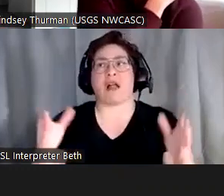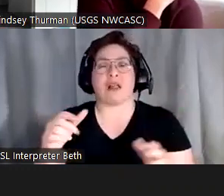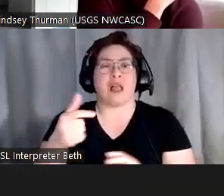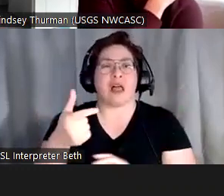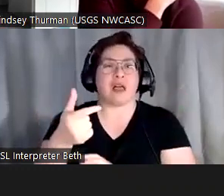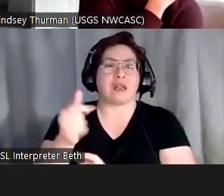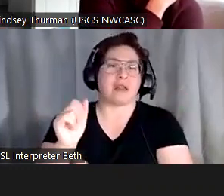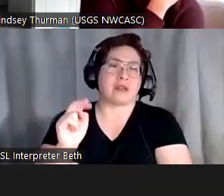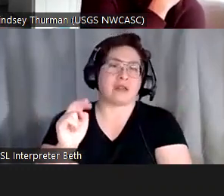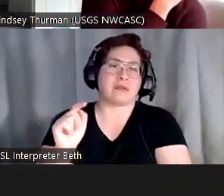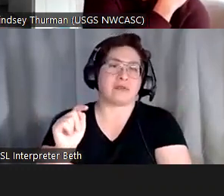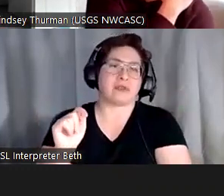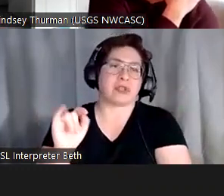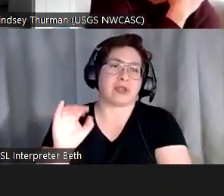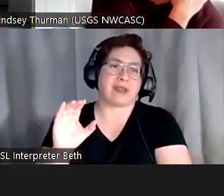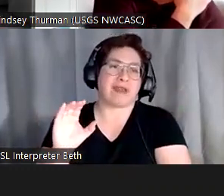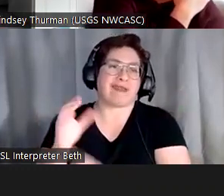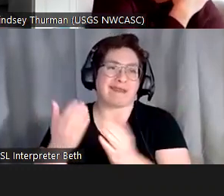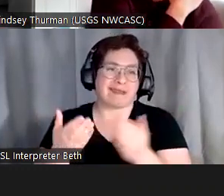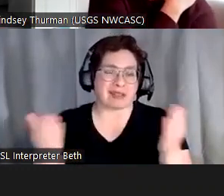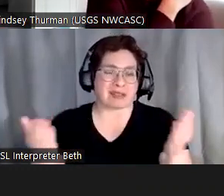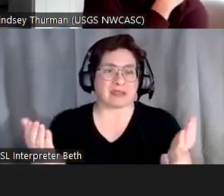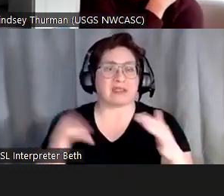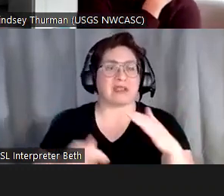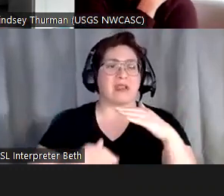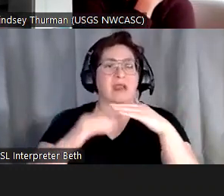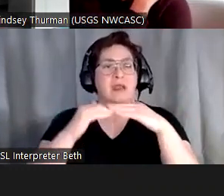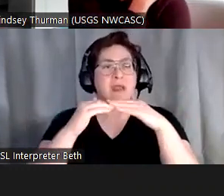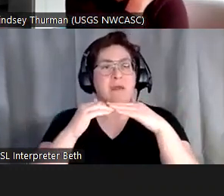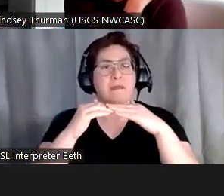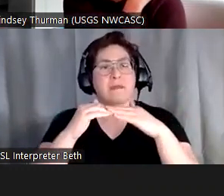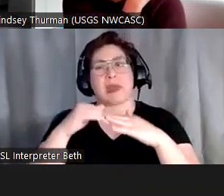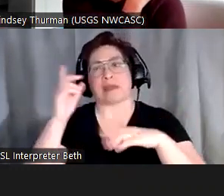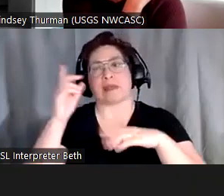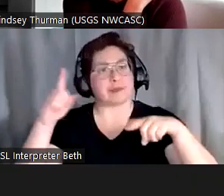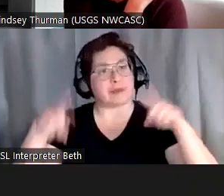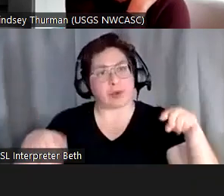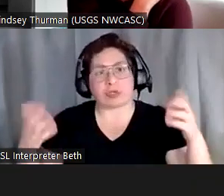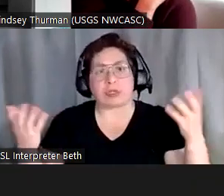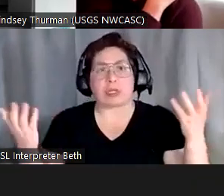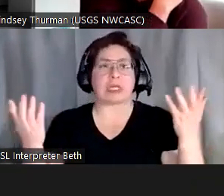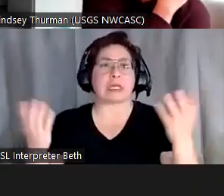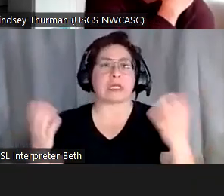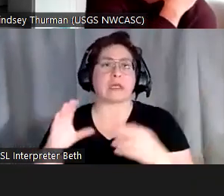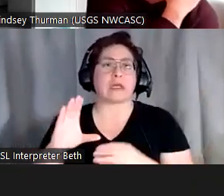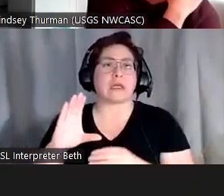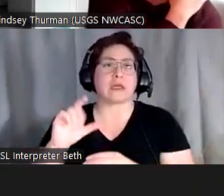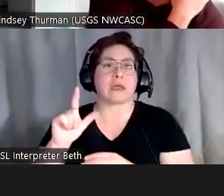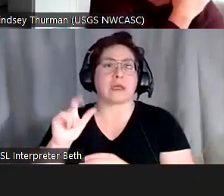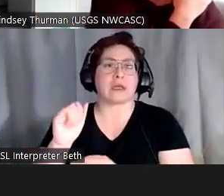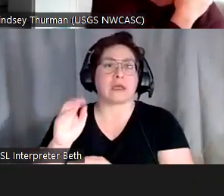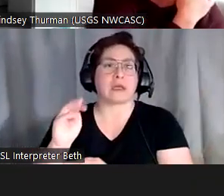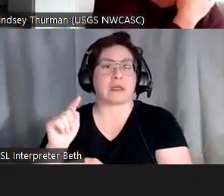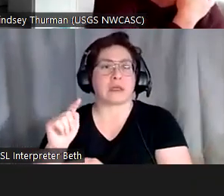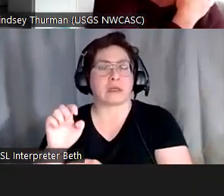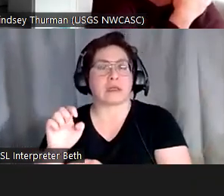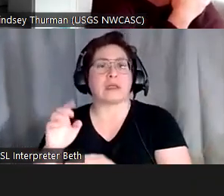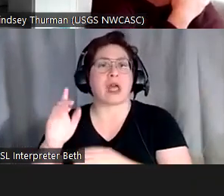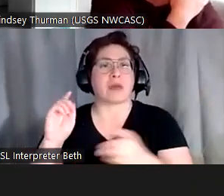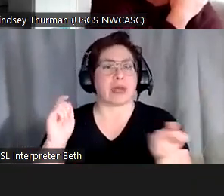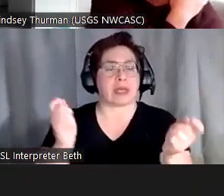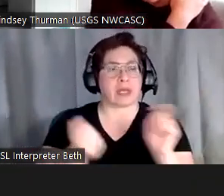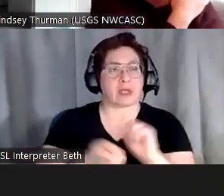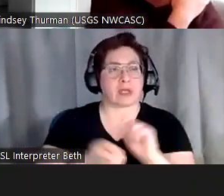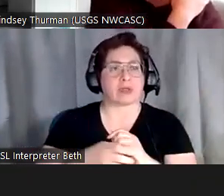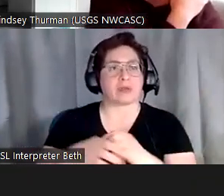So, maintaining or maximizing genetic diversity, looking at climate-adjusted or non-local provenancing,